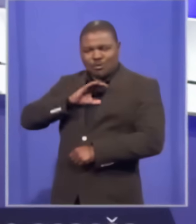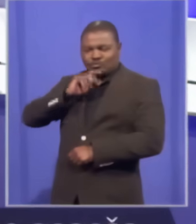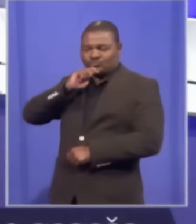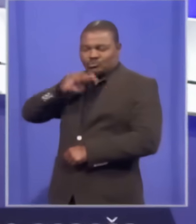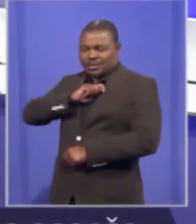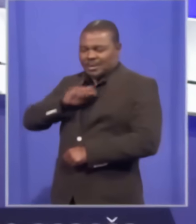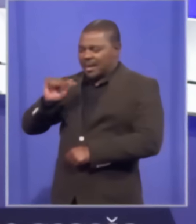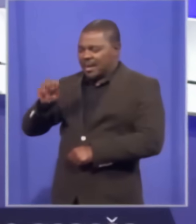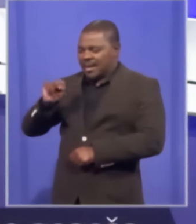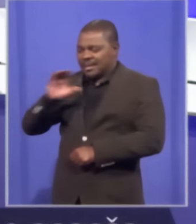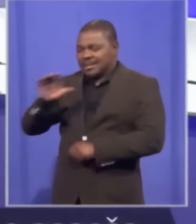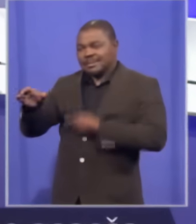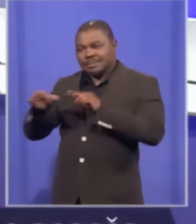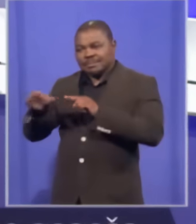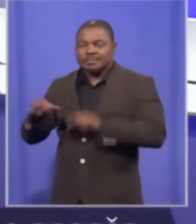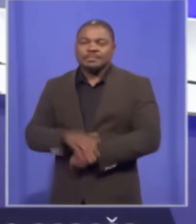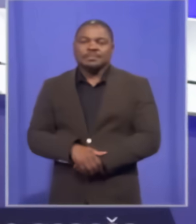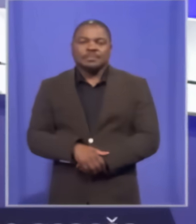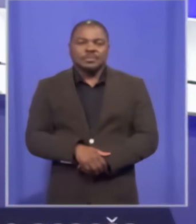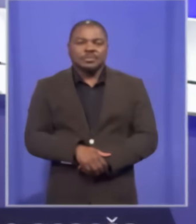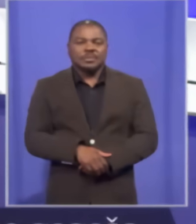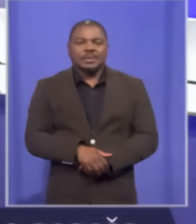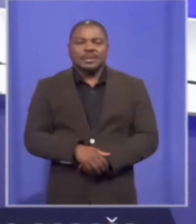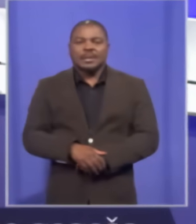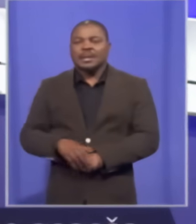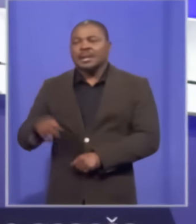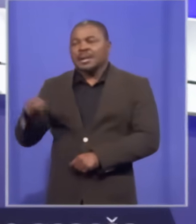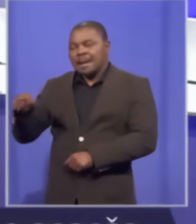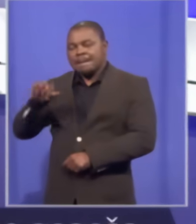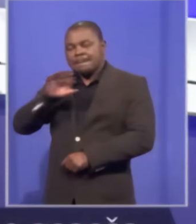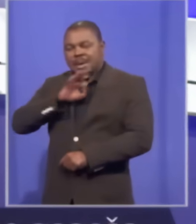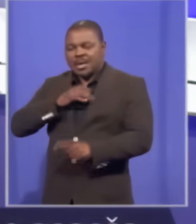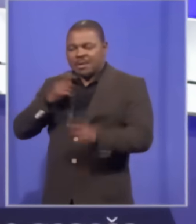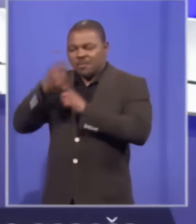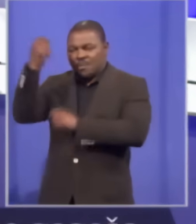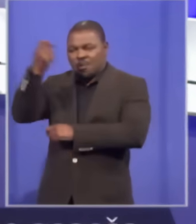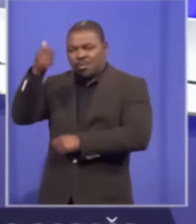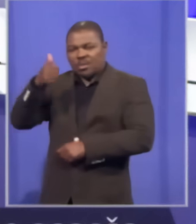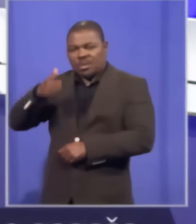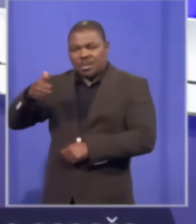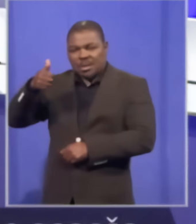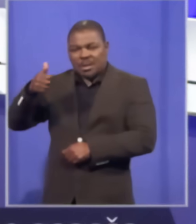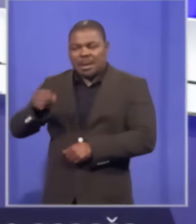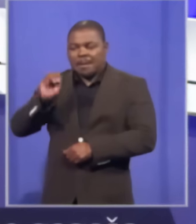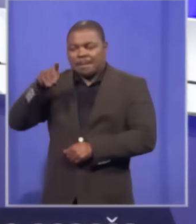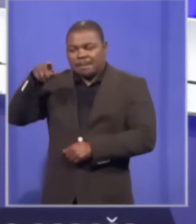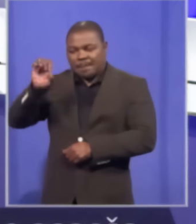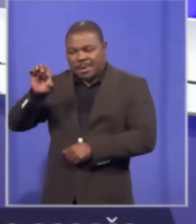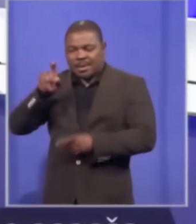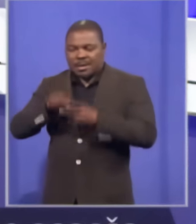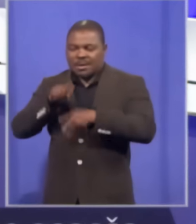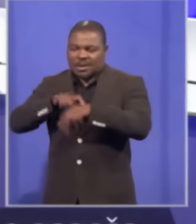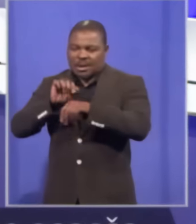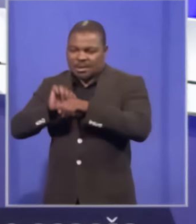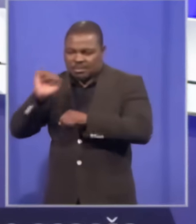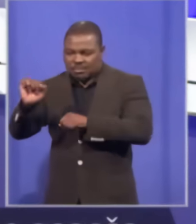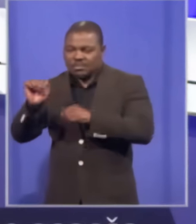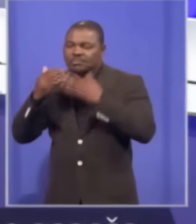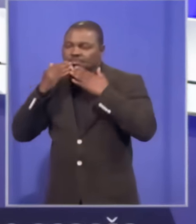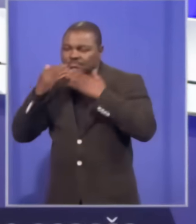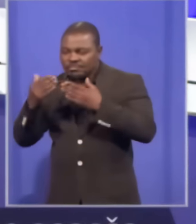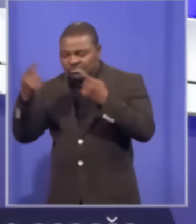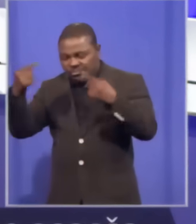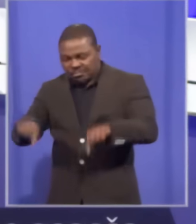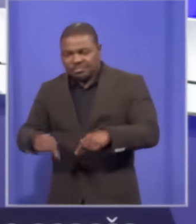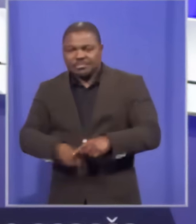mokgatlo o bušago wa African National Congress. Meara Phetiši wa masepala mogolo wa Polokwane Makoro John Mpe re tloga re leboga nako ya lena ka mo meagong ya